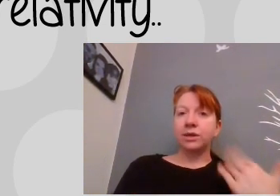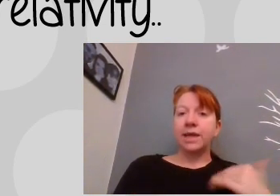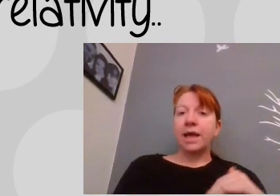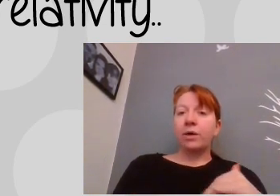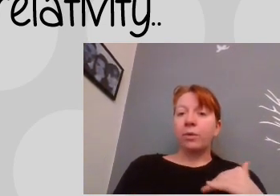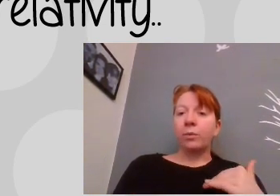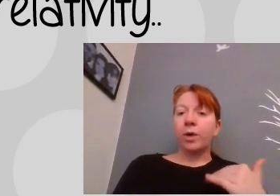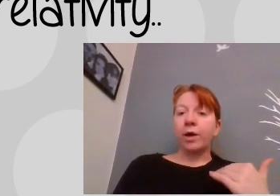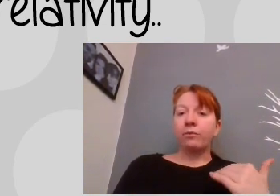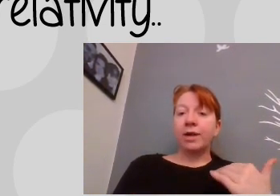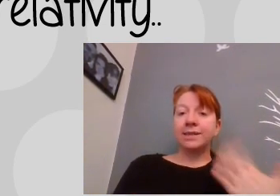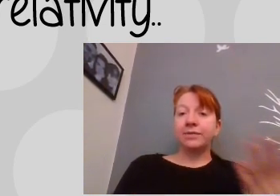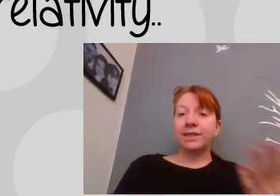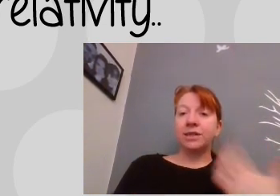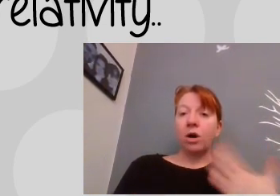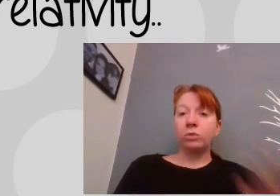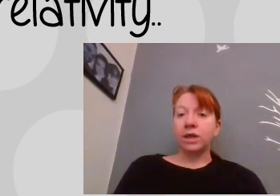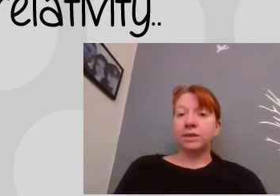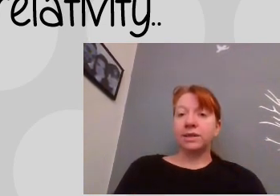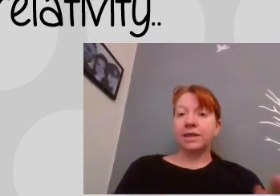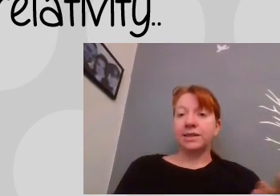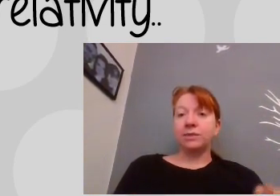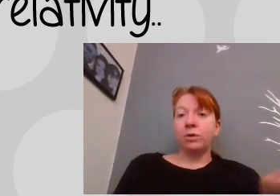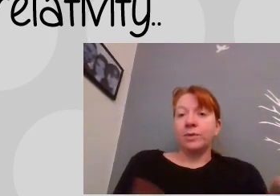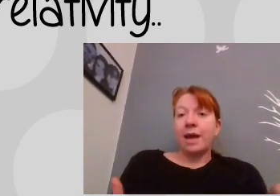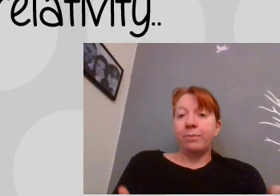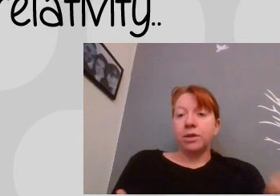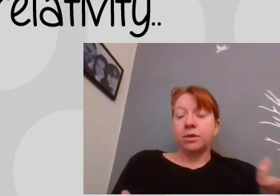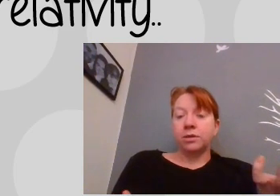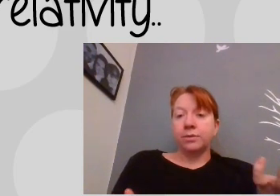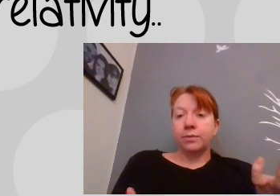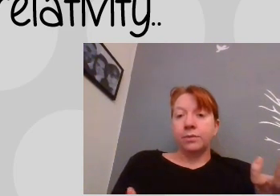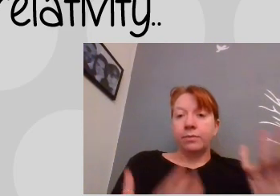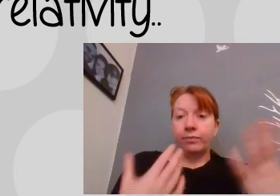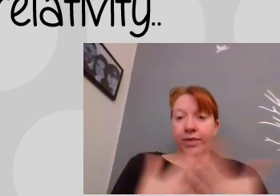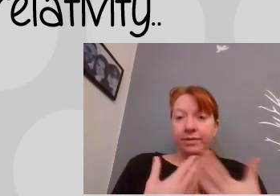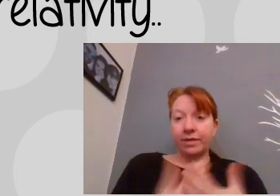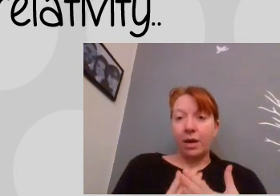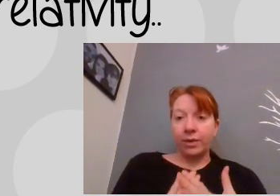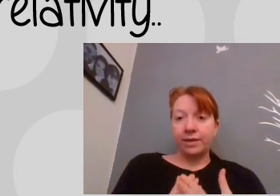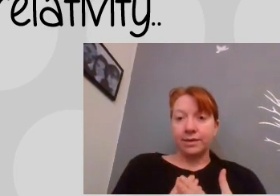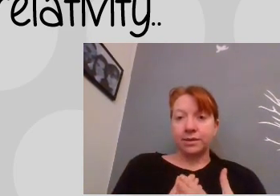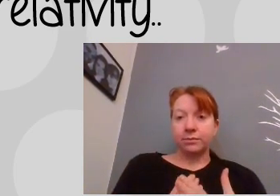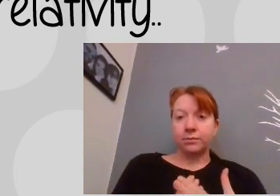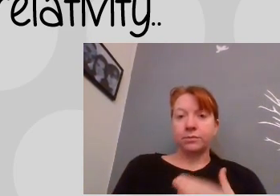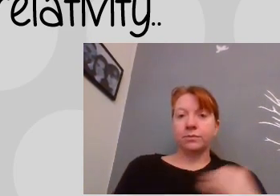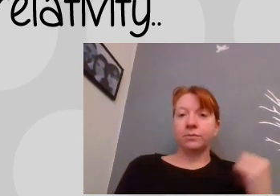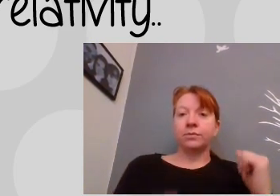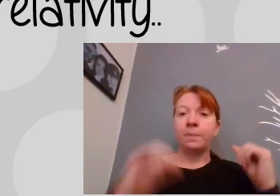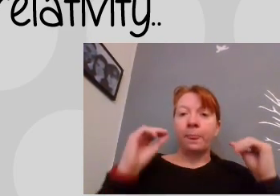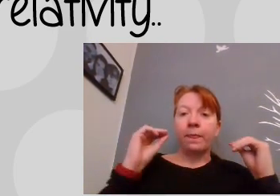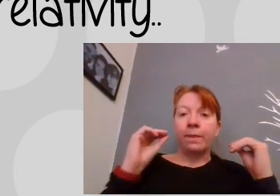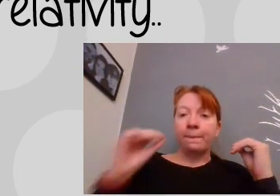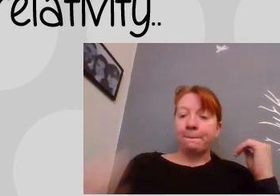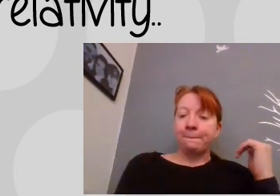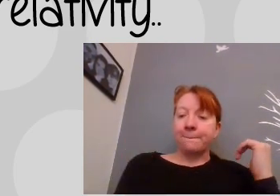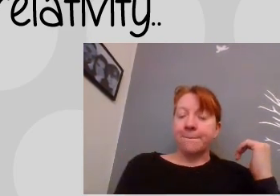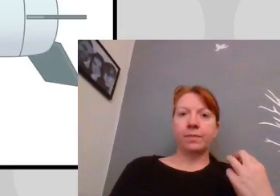is because relativity told us that this is what would happen. This is how it is.